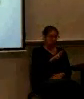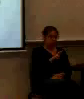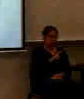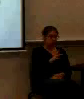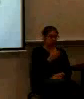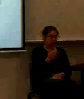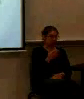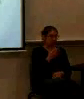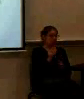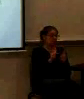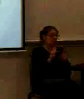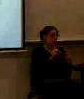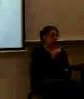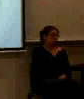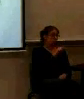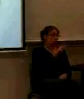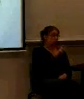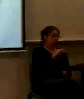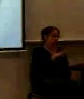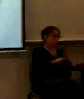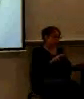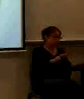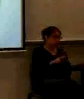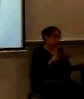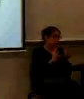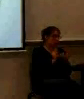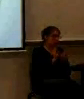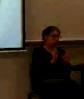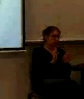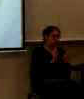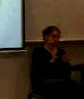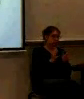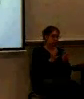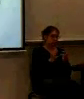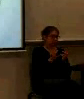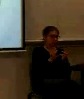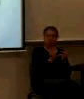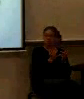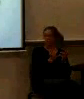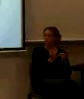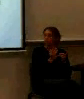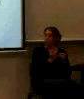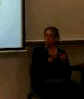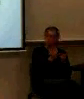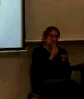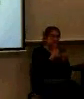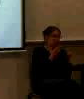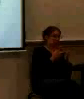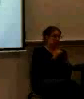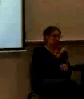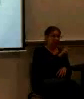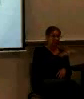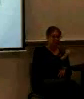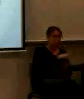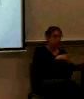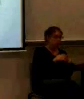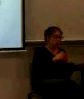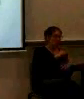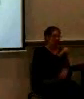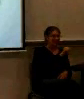stream research, this is how they classify things. So coarse particulate organic material might be leaves,